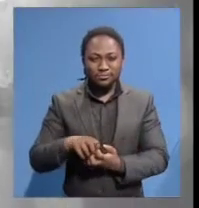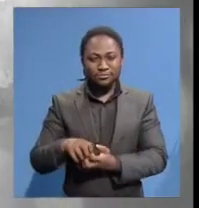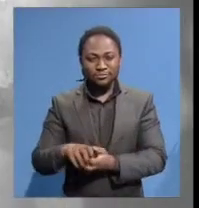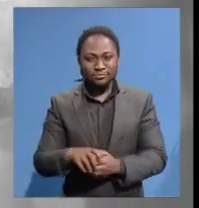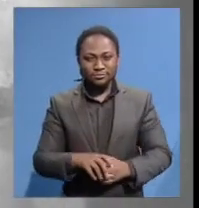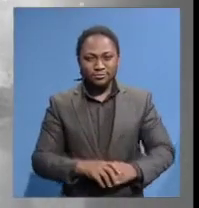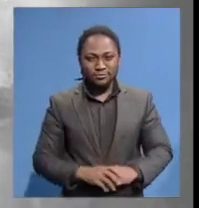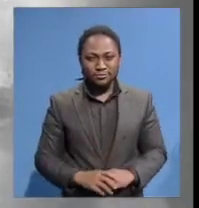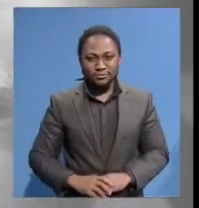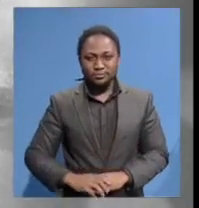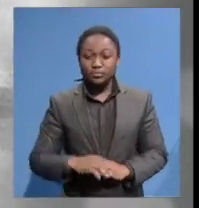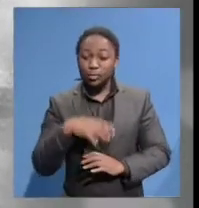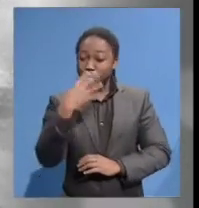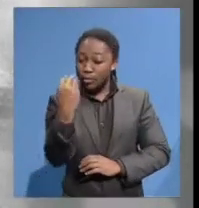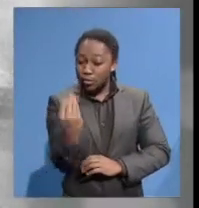kalumntwana